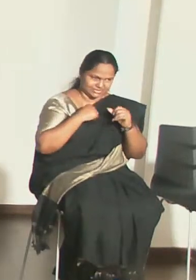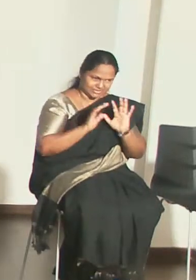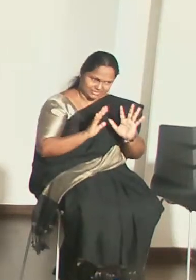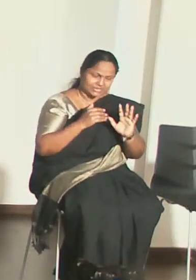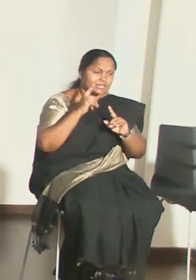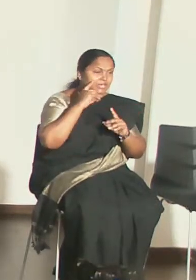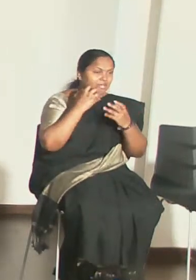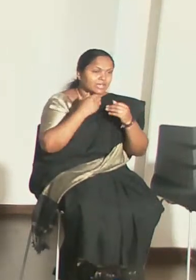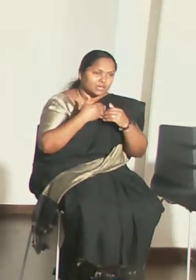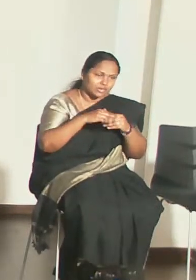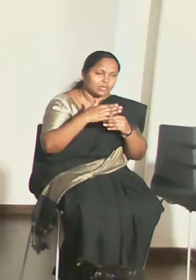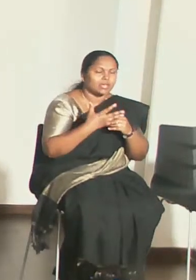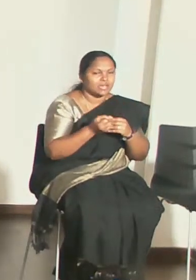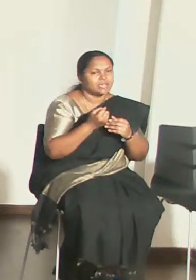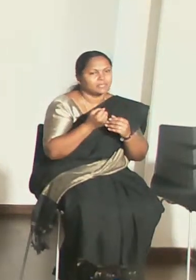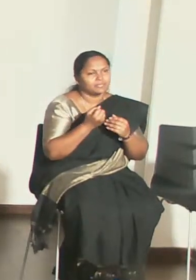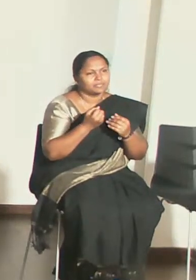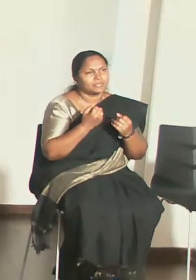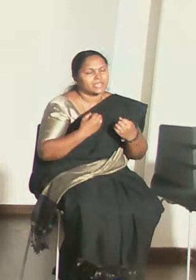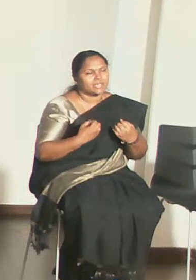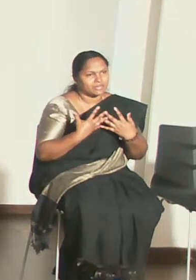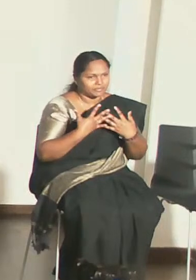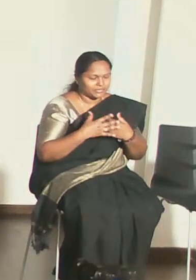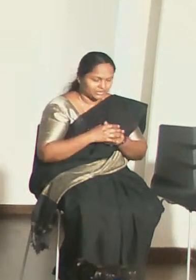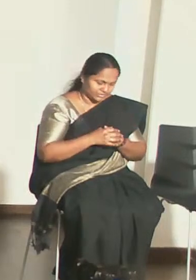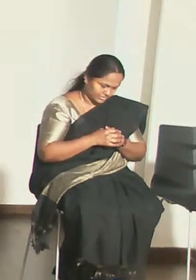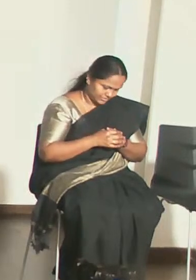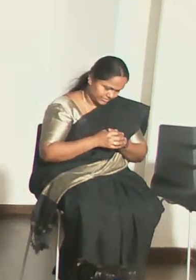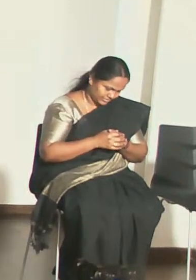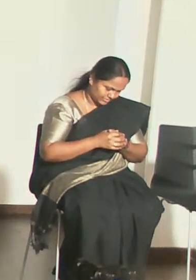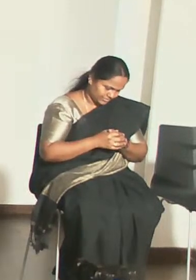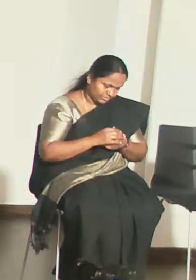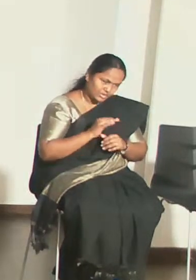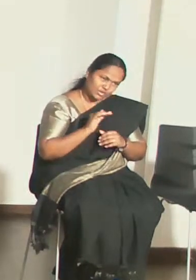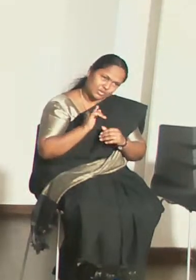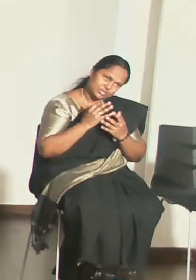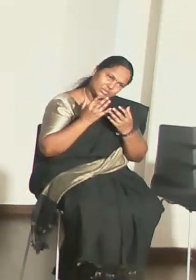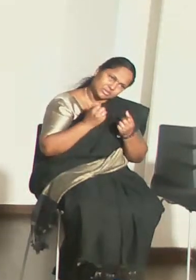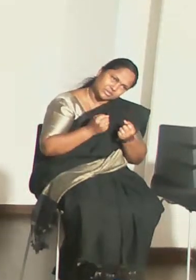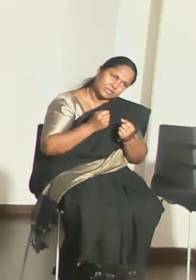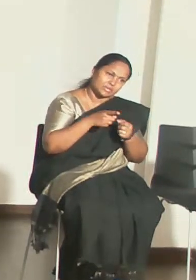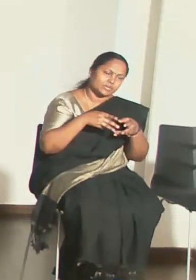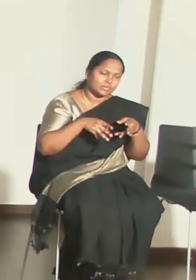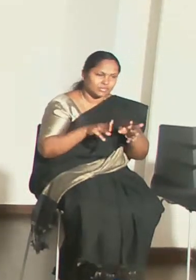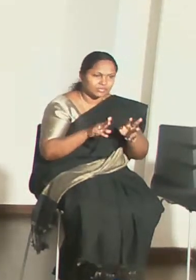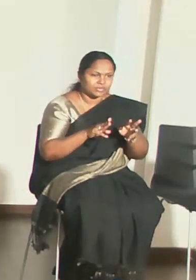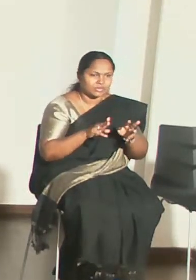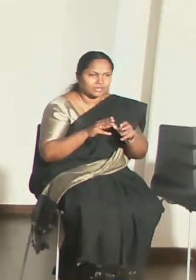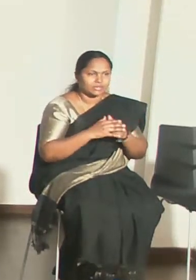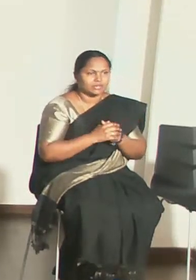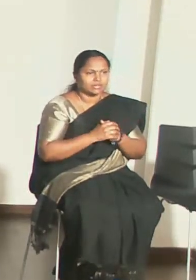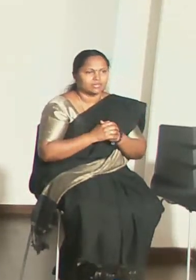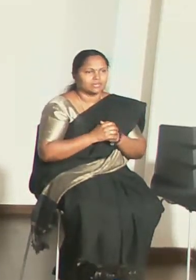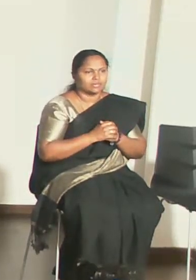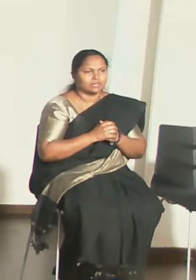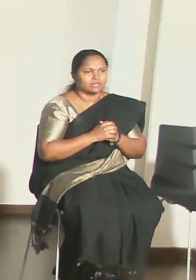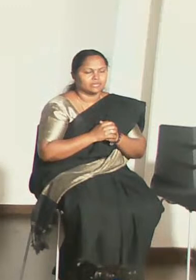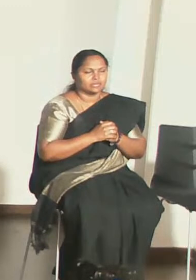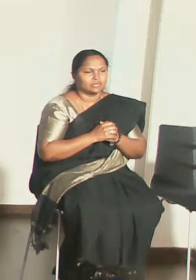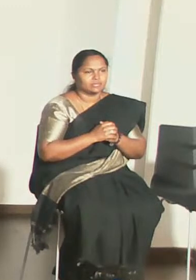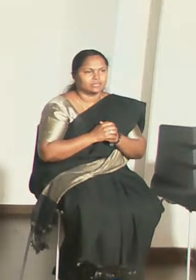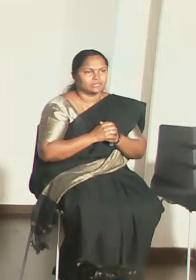we sort of go out and have tea, and sort of also a way in which we are